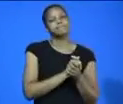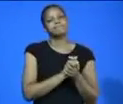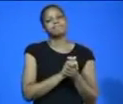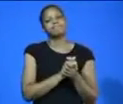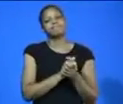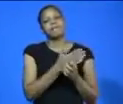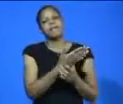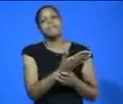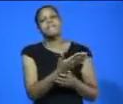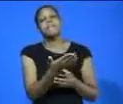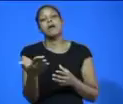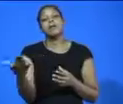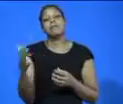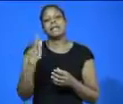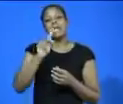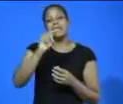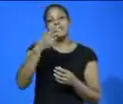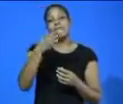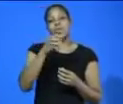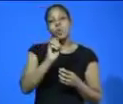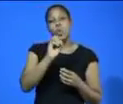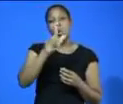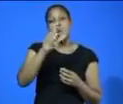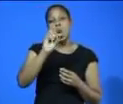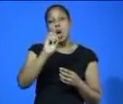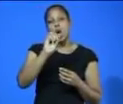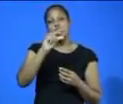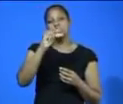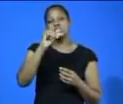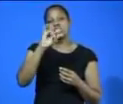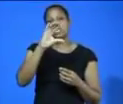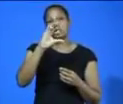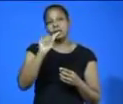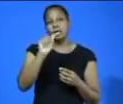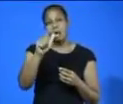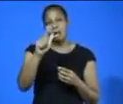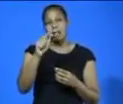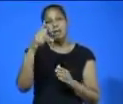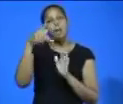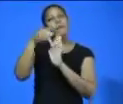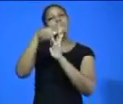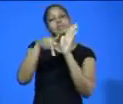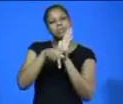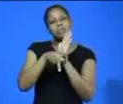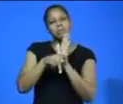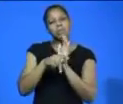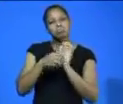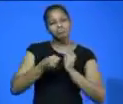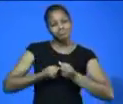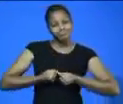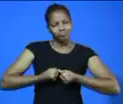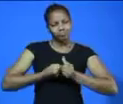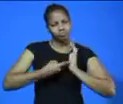there is a theological principle that screams out at us